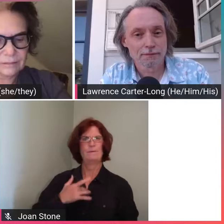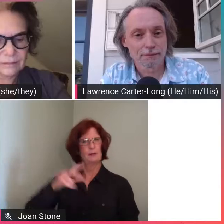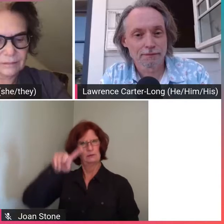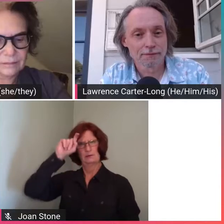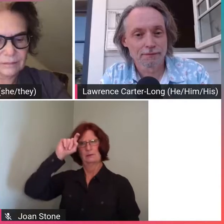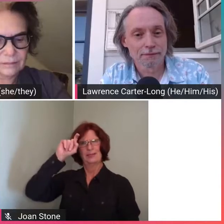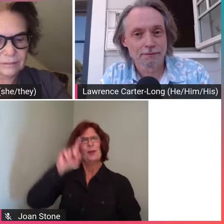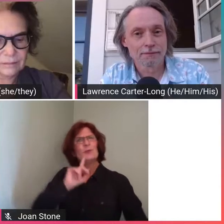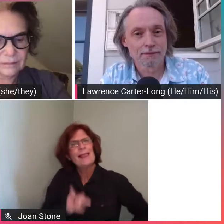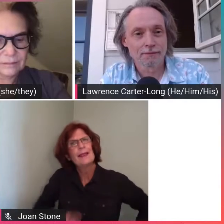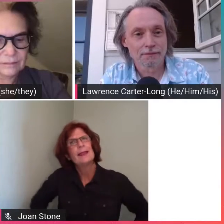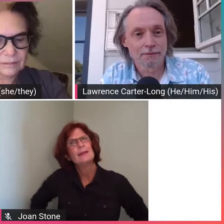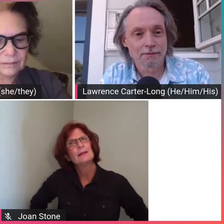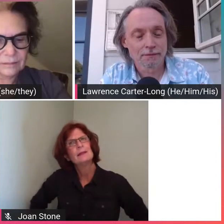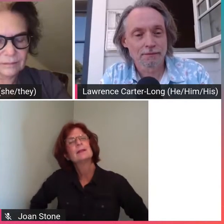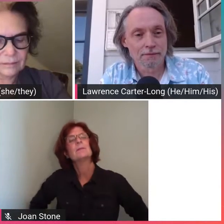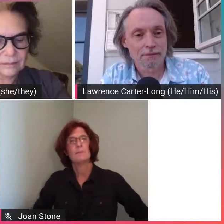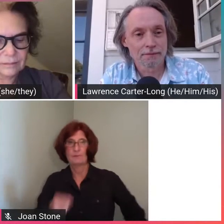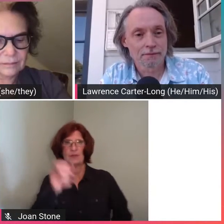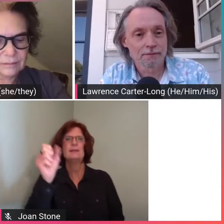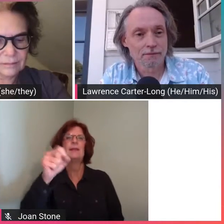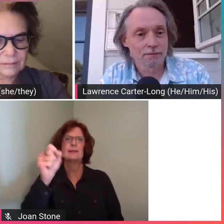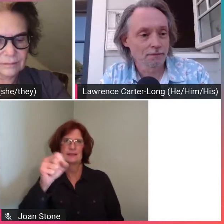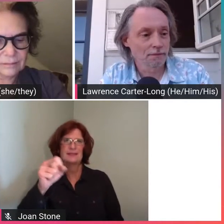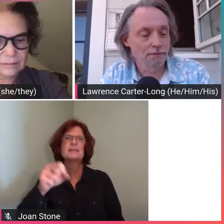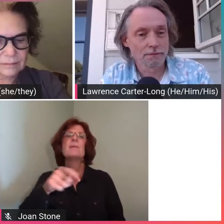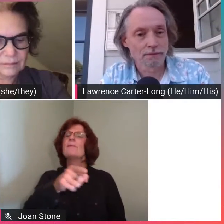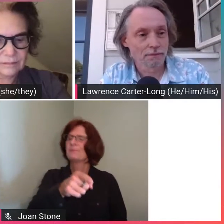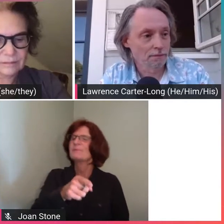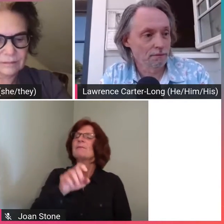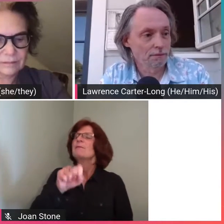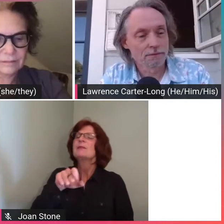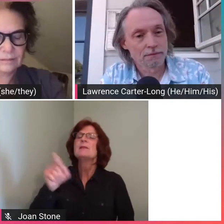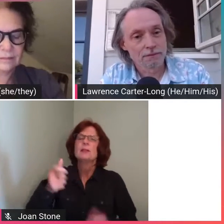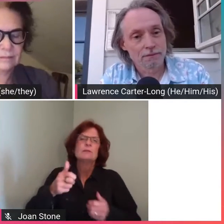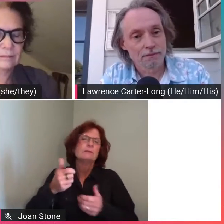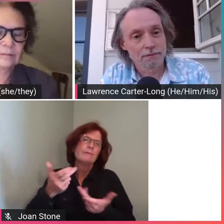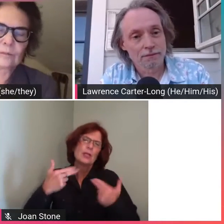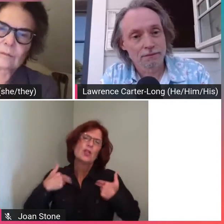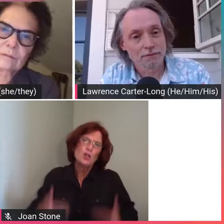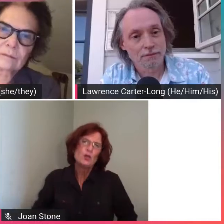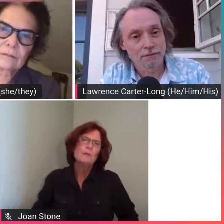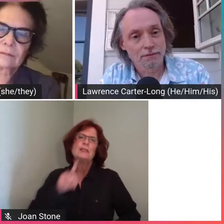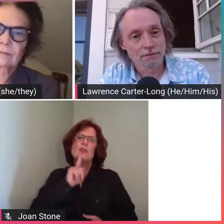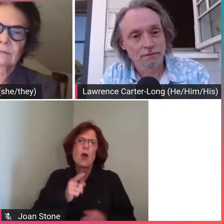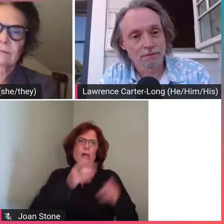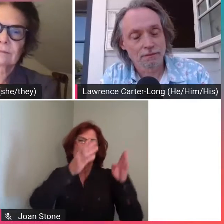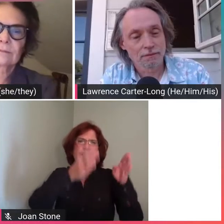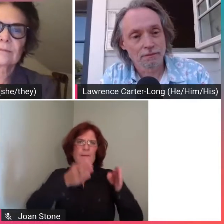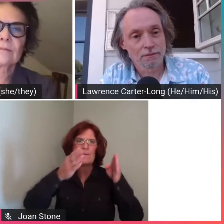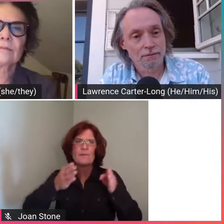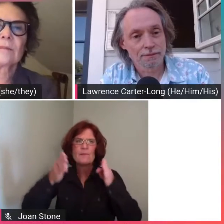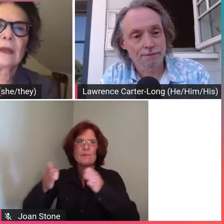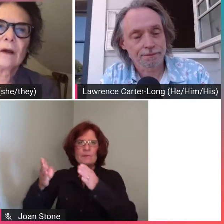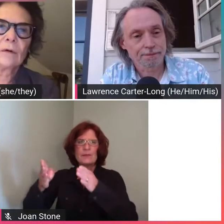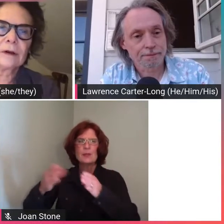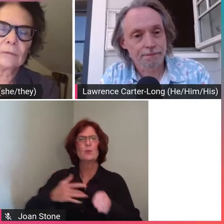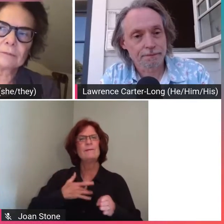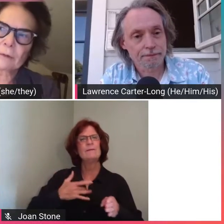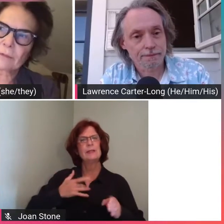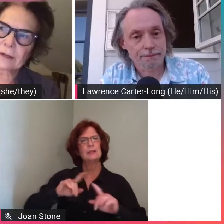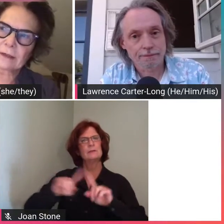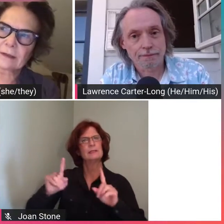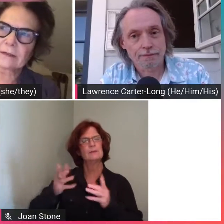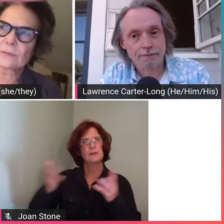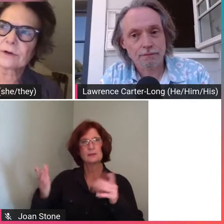people's reactions. Yeah. I guess that just goes to human nature and how we all, understand and feel things differently. Well,